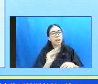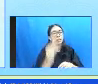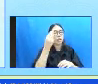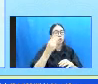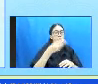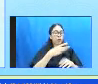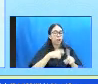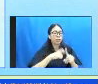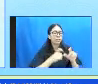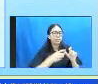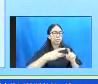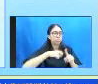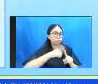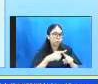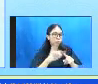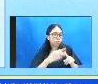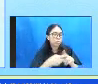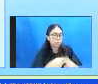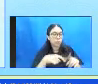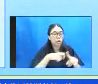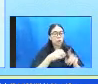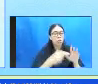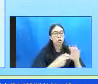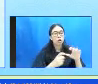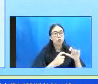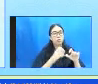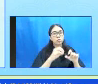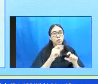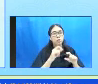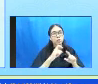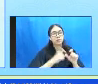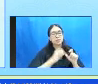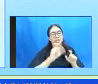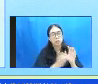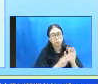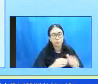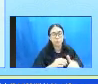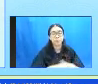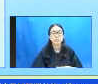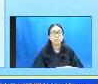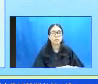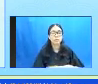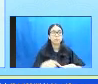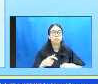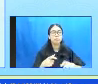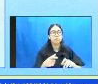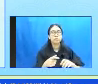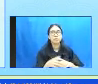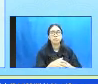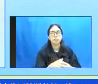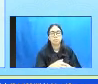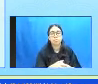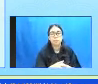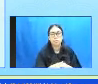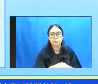time, I will speak behalf of the GSO Consortium on Resilience of the